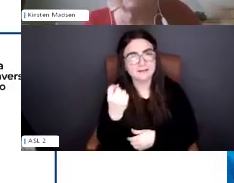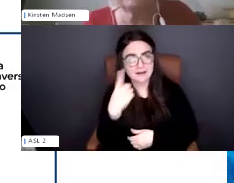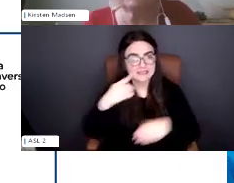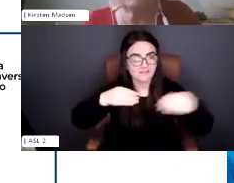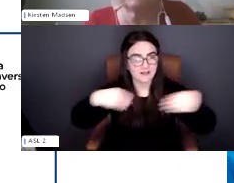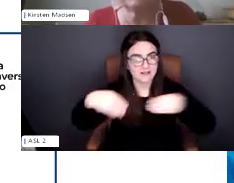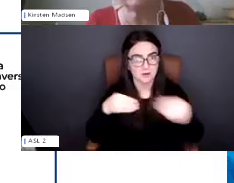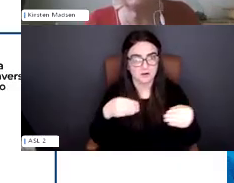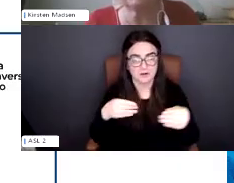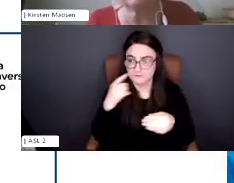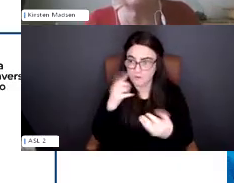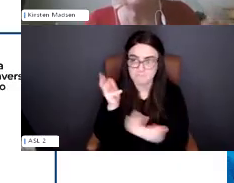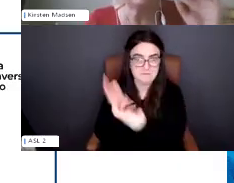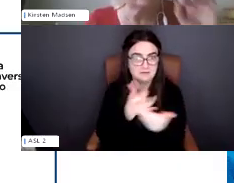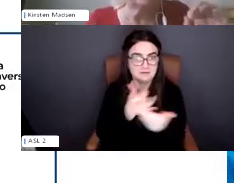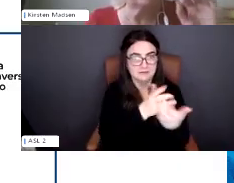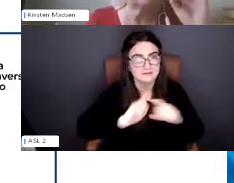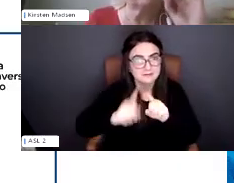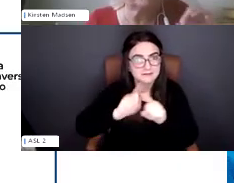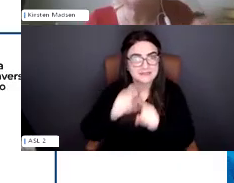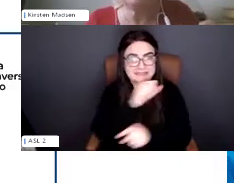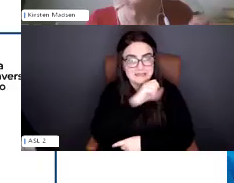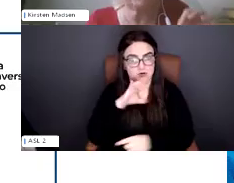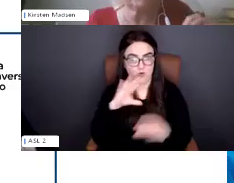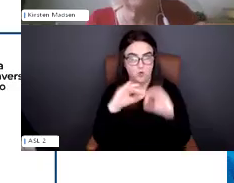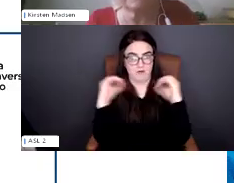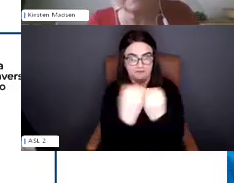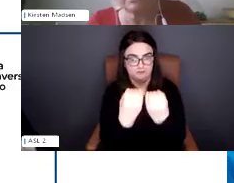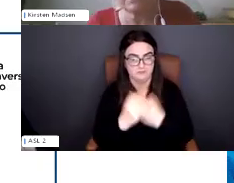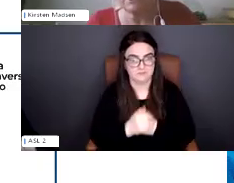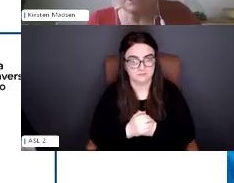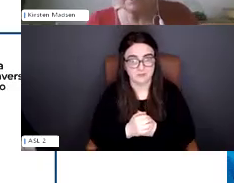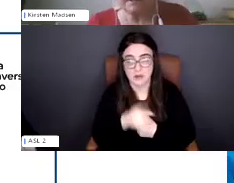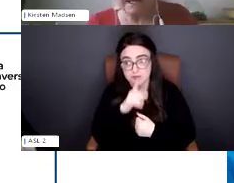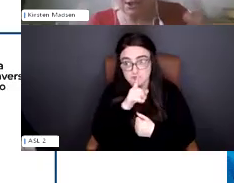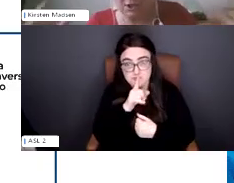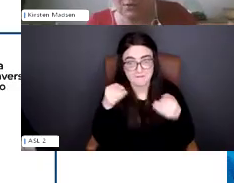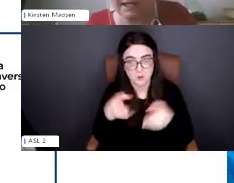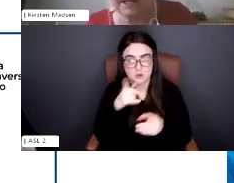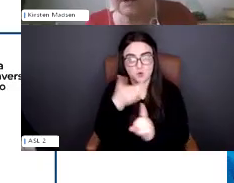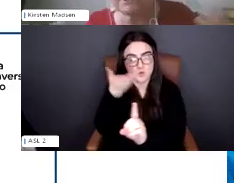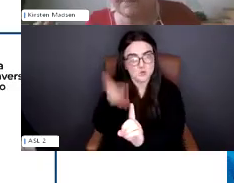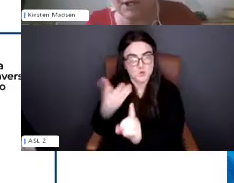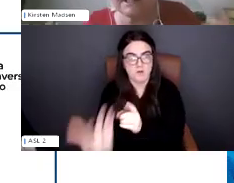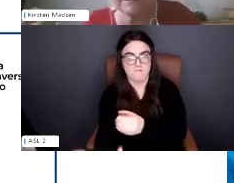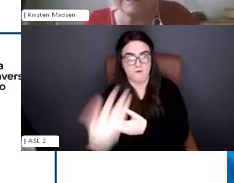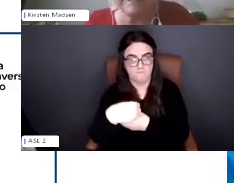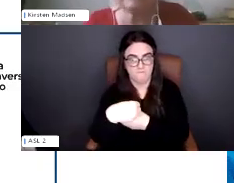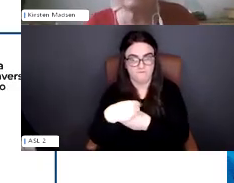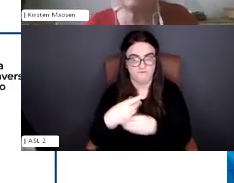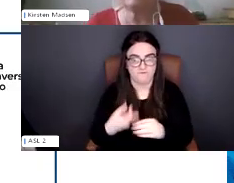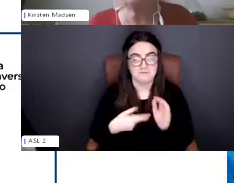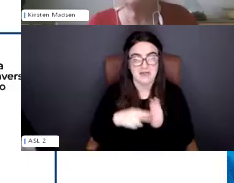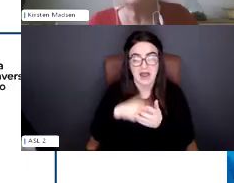different seniors organizations. It's also very participant-centered, so that you can respond to the